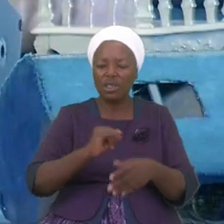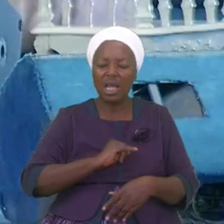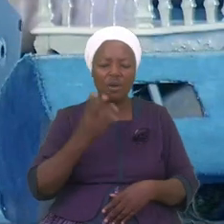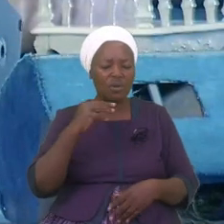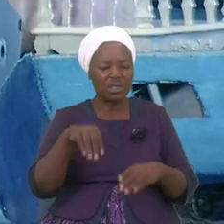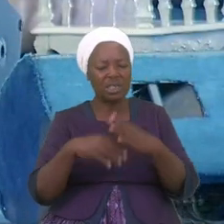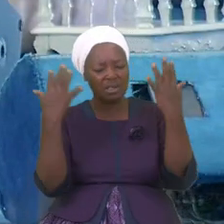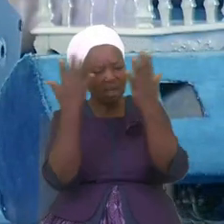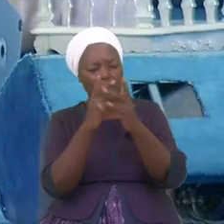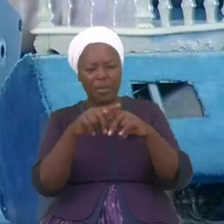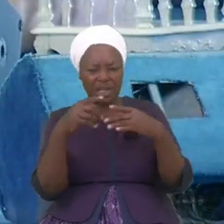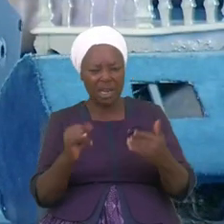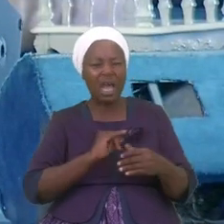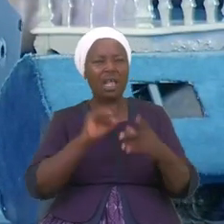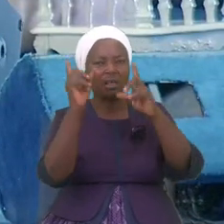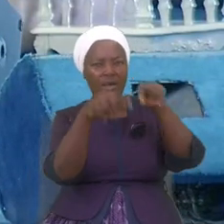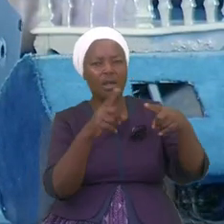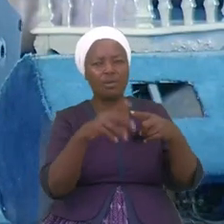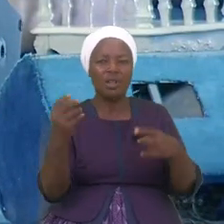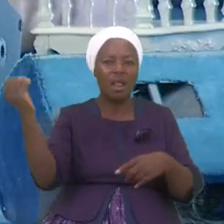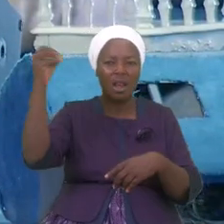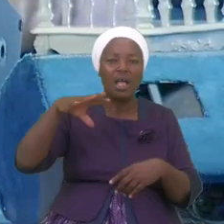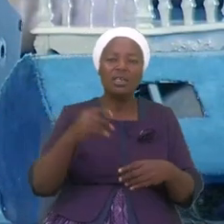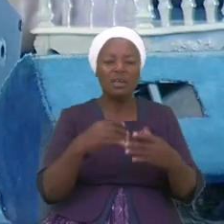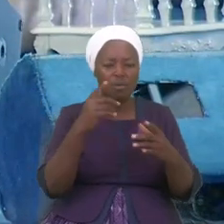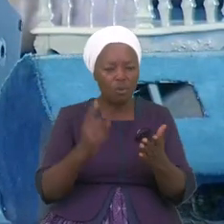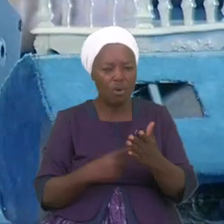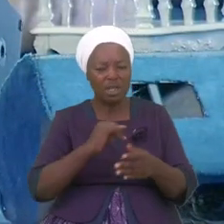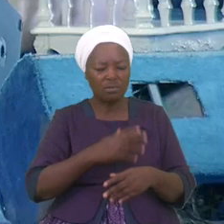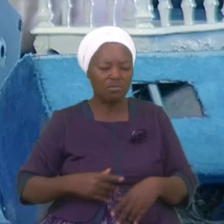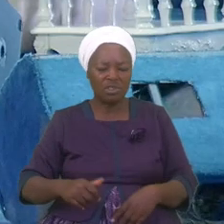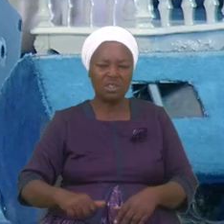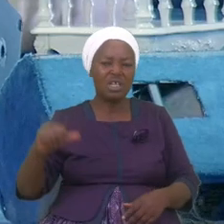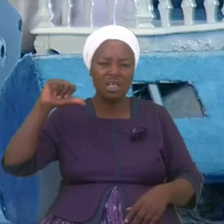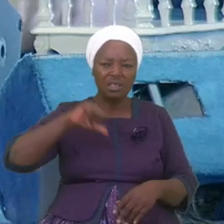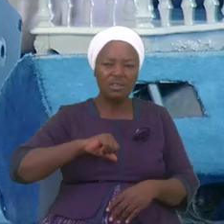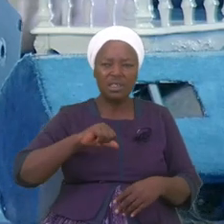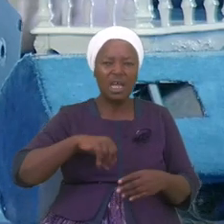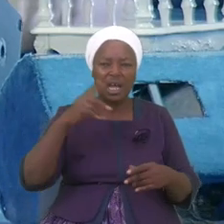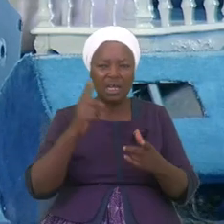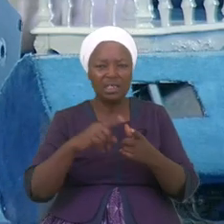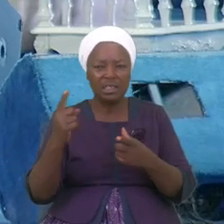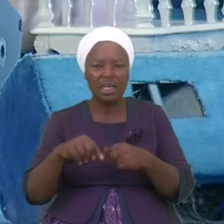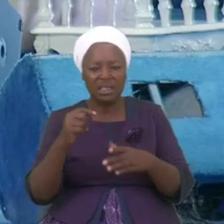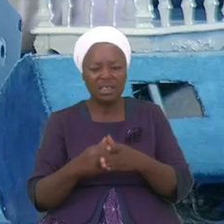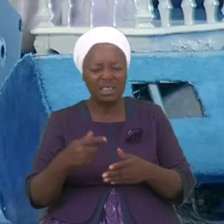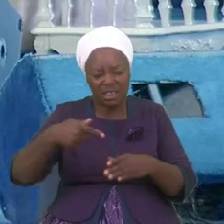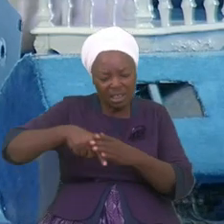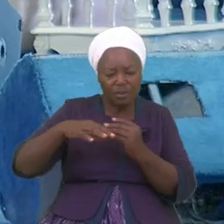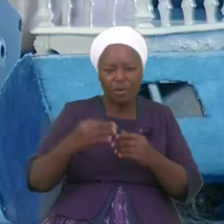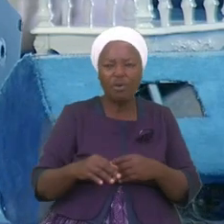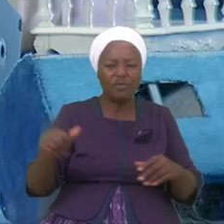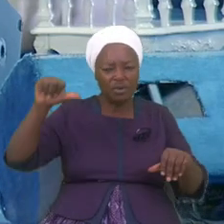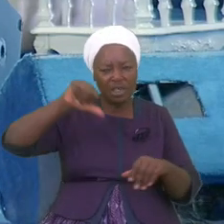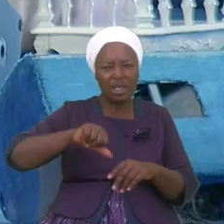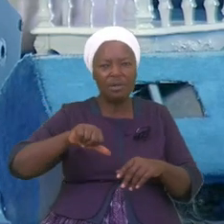I've come to the light. Once I was guilty and I was in the dungeon of condemnation, but